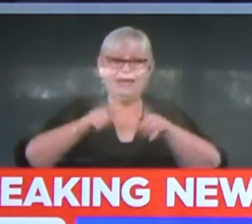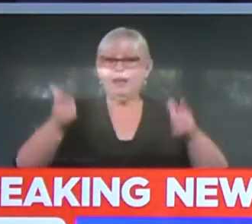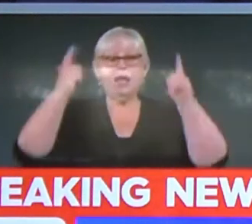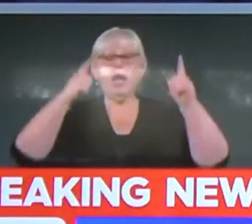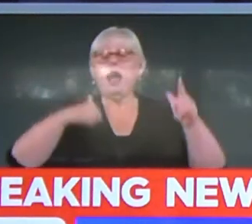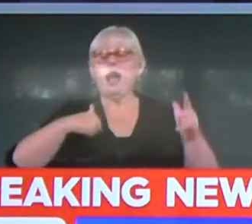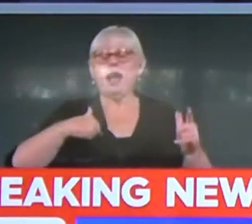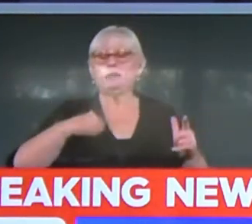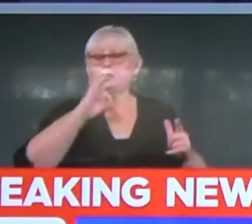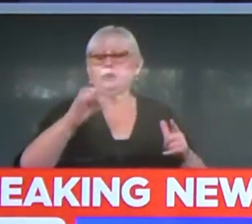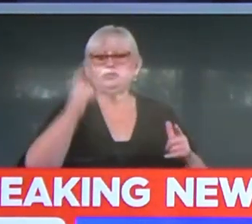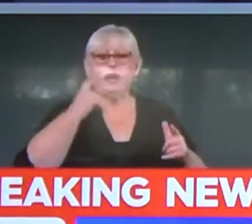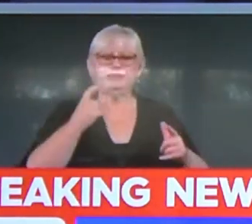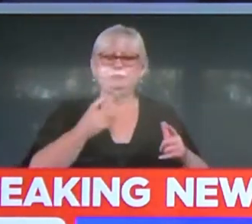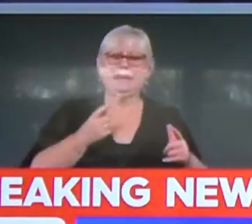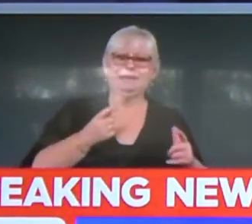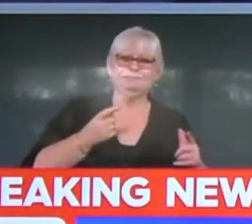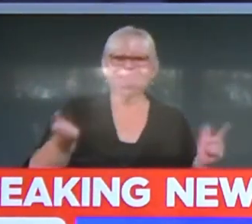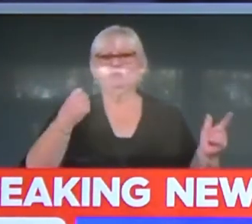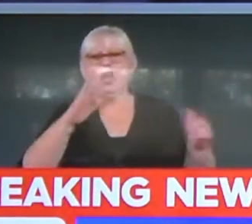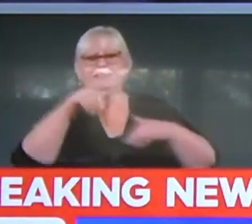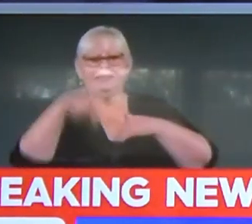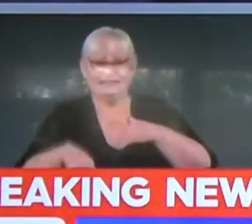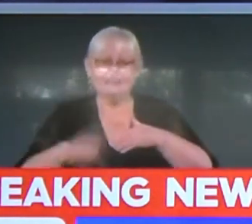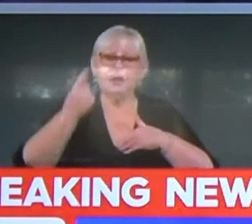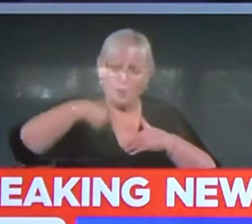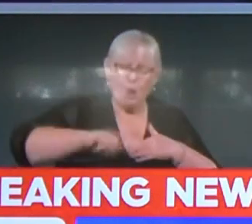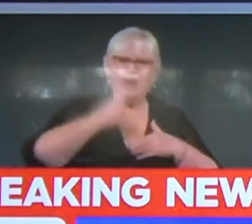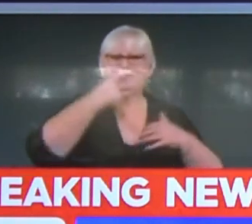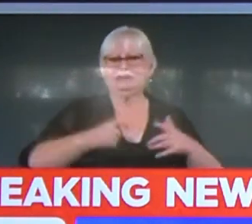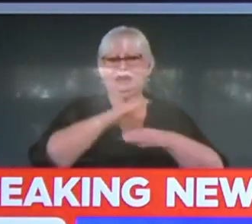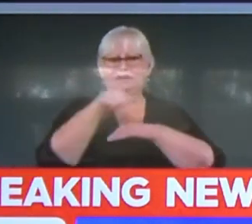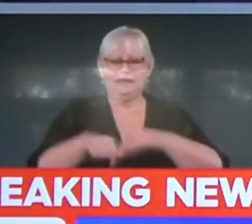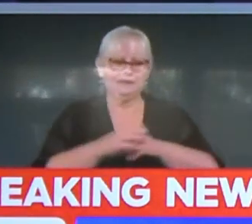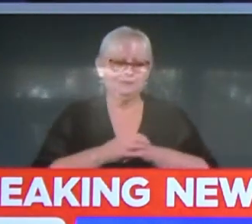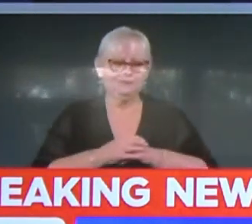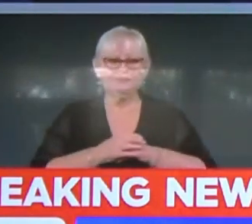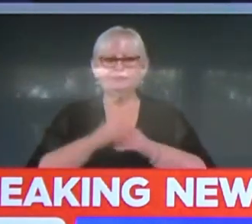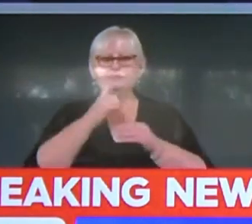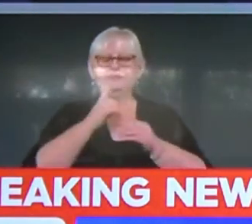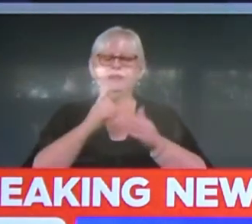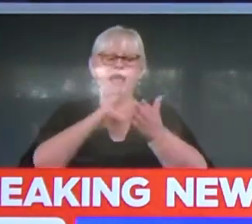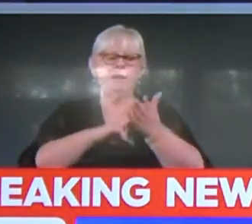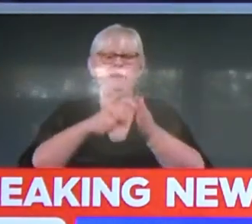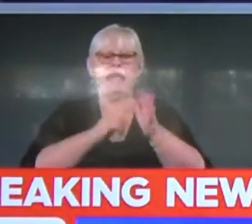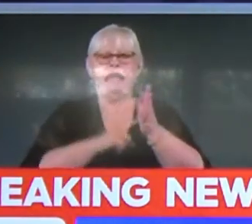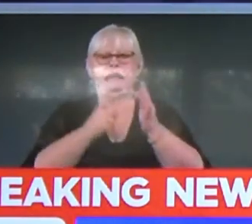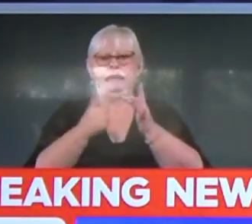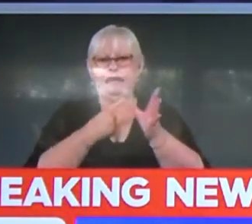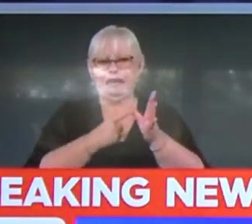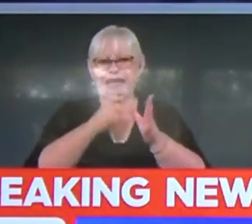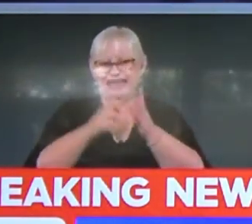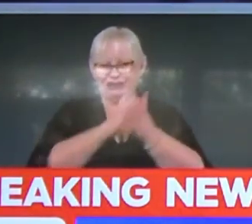cavalier about it, and neither will other premiers and chief ministers. Mr. Michaelia Cash has announced mutual obligations